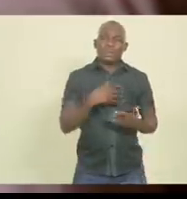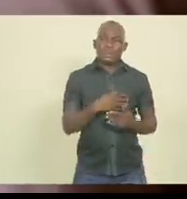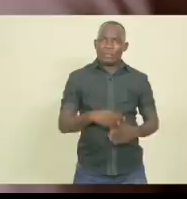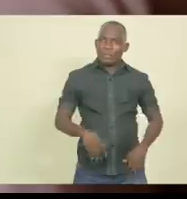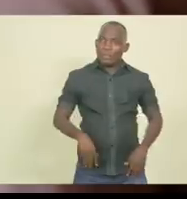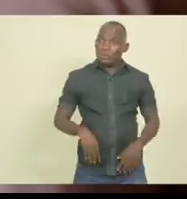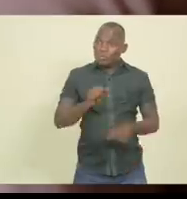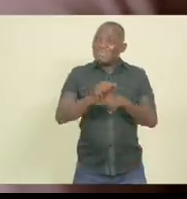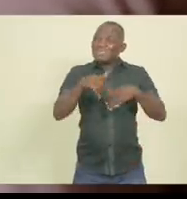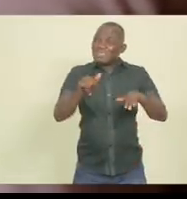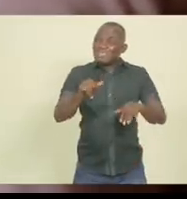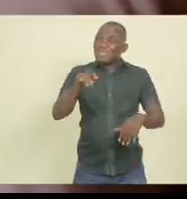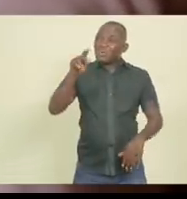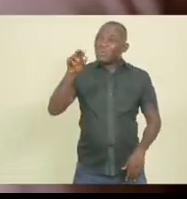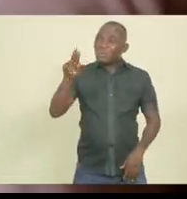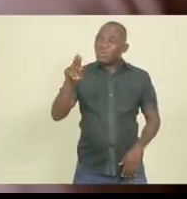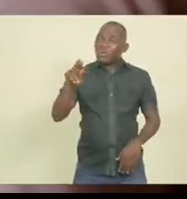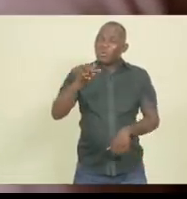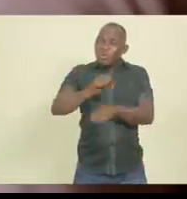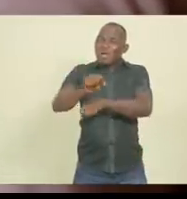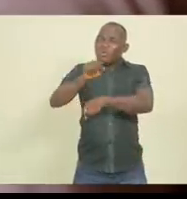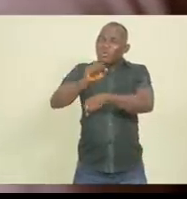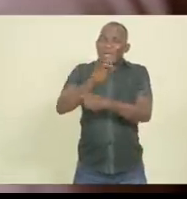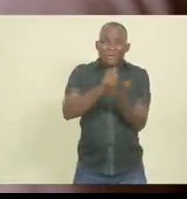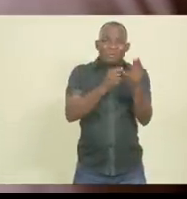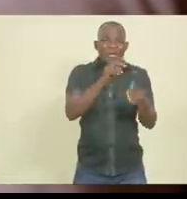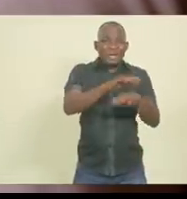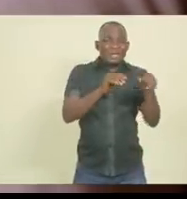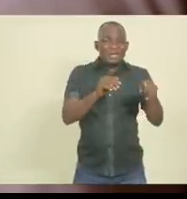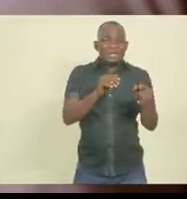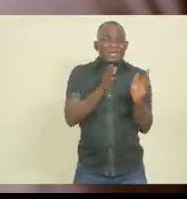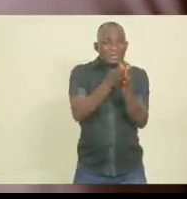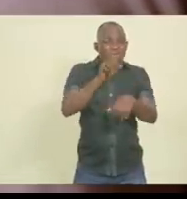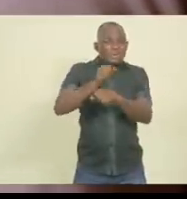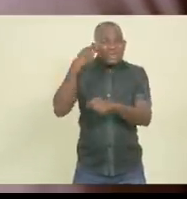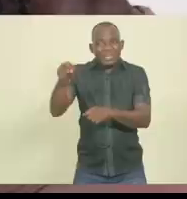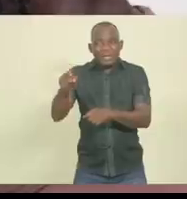Serious work? KORKOR has you doing serious work for her? Oh, Kobe!